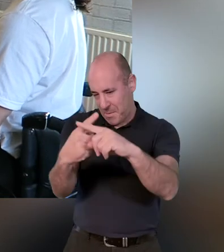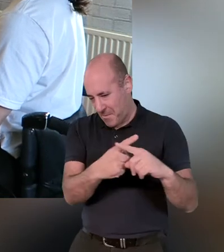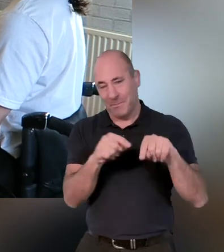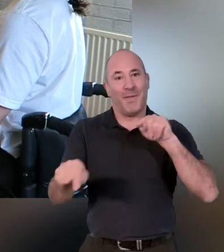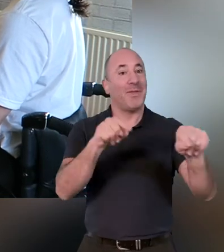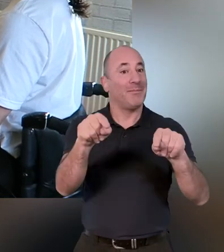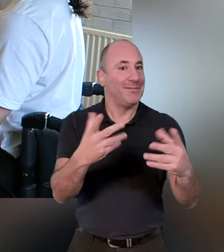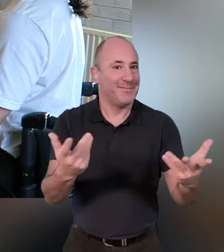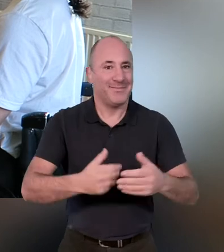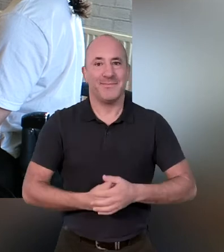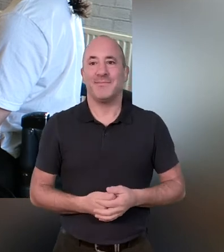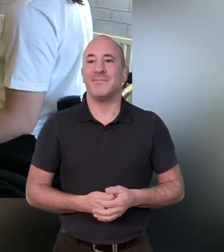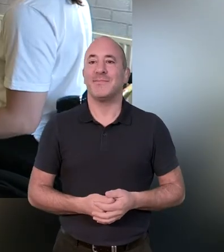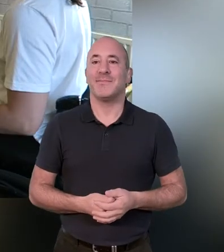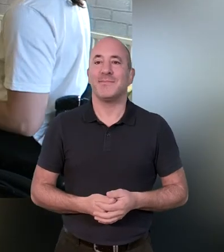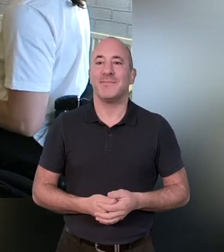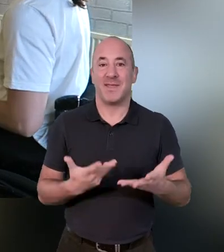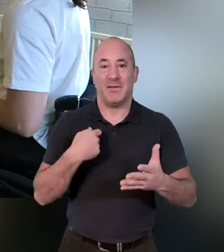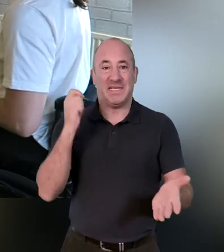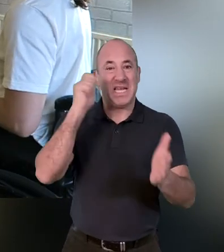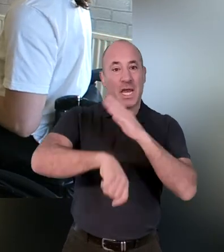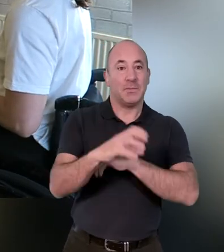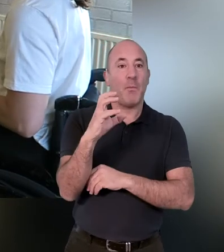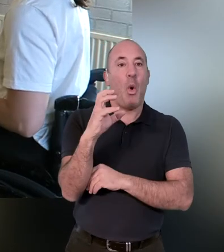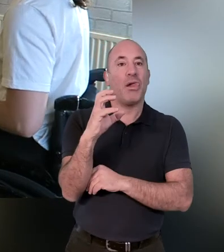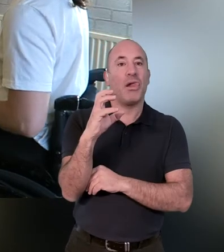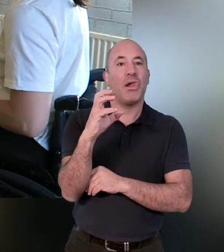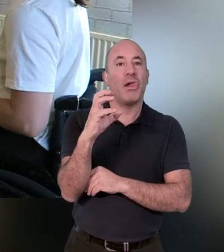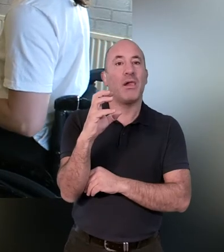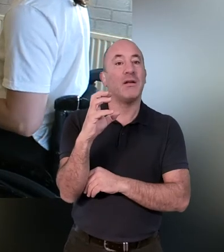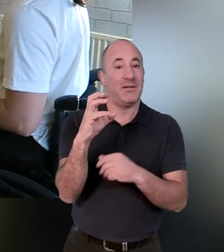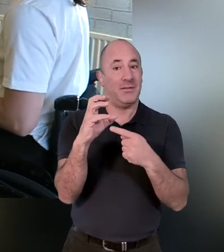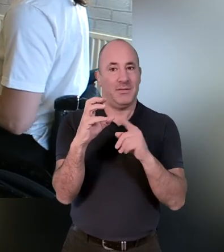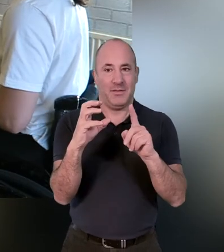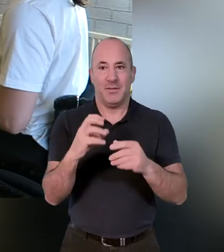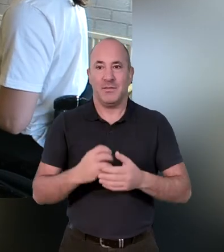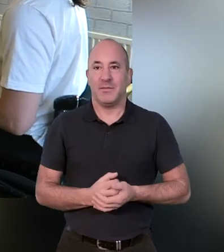towels to play a target game. I'm going to use the tennis ball